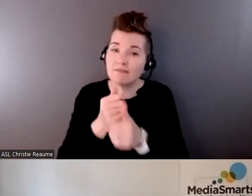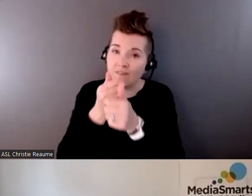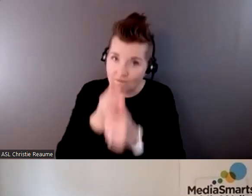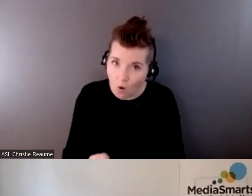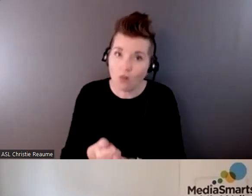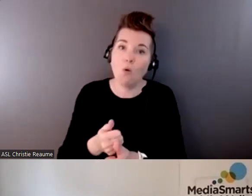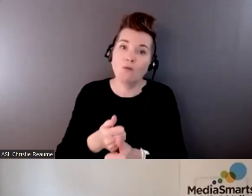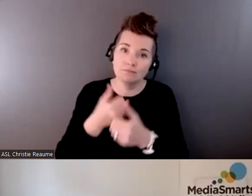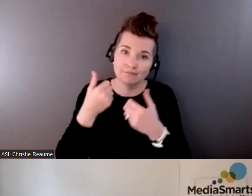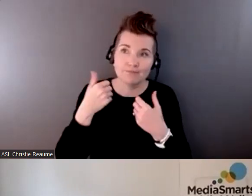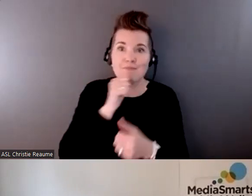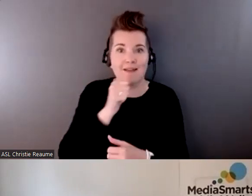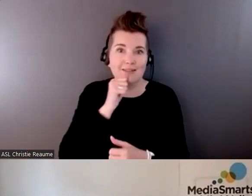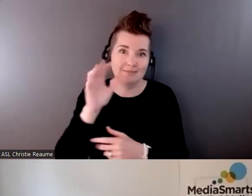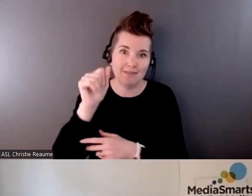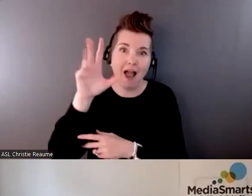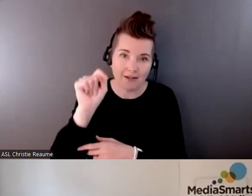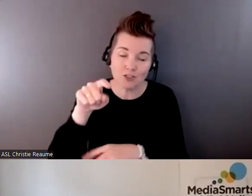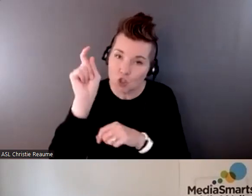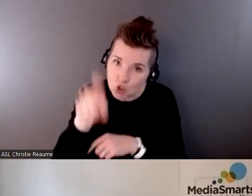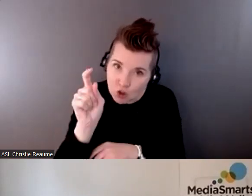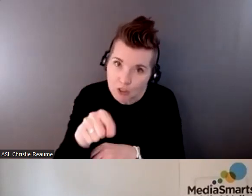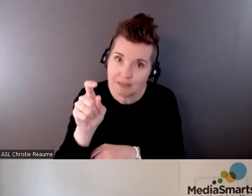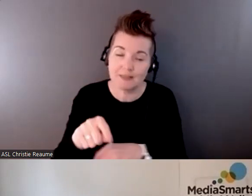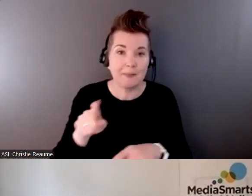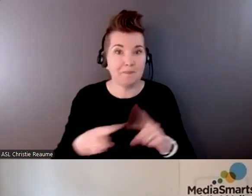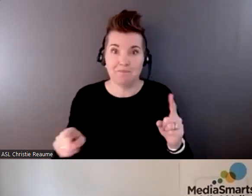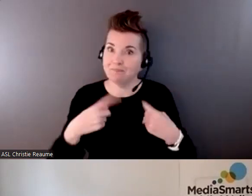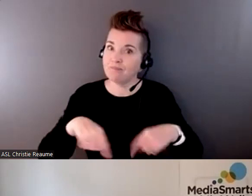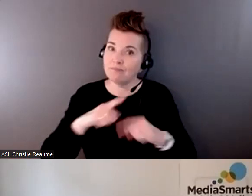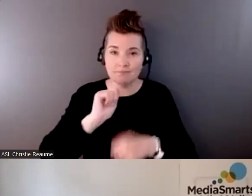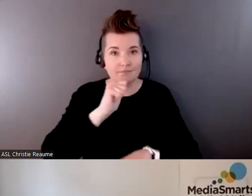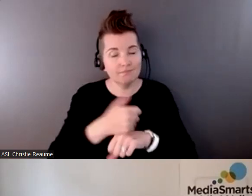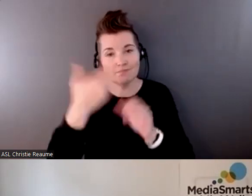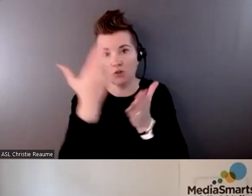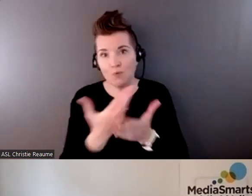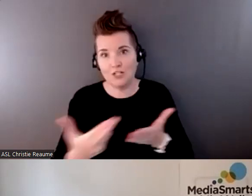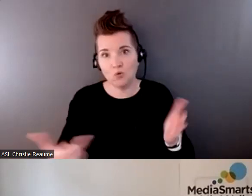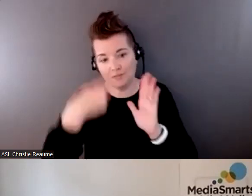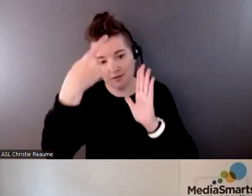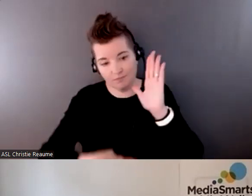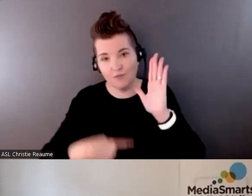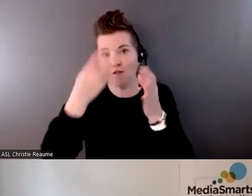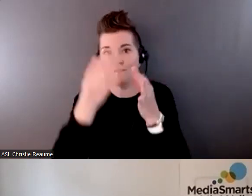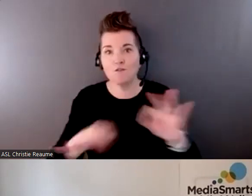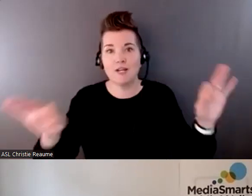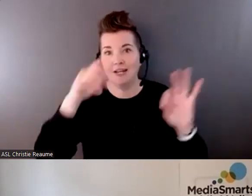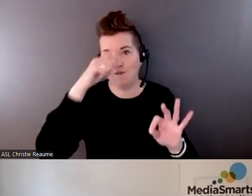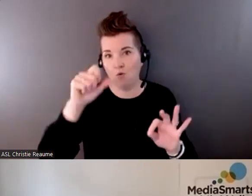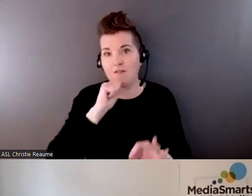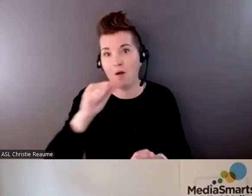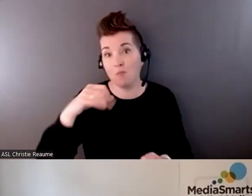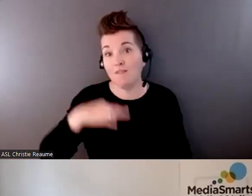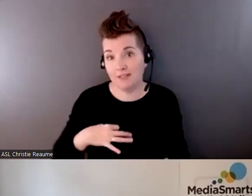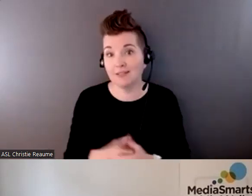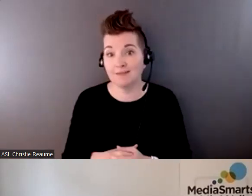sponsor information that kind of thing so we have lots of resources available for non-profits for free on our website so please use them